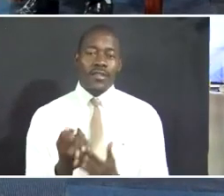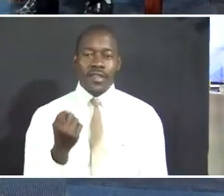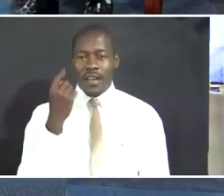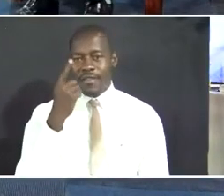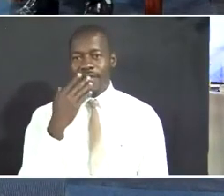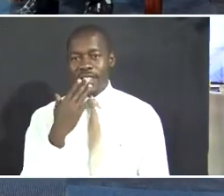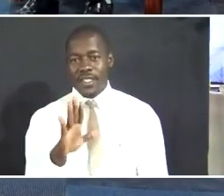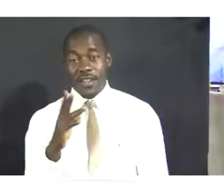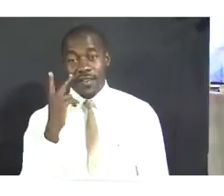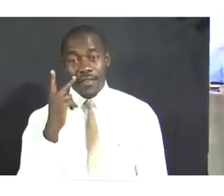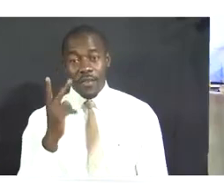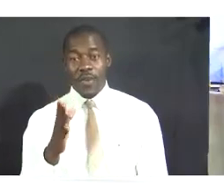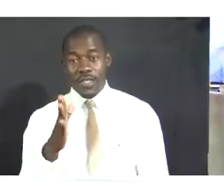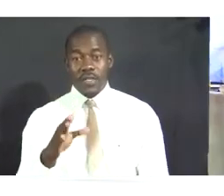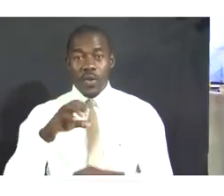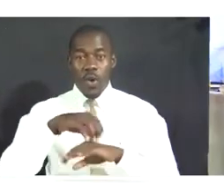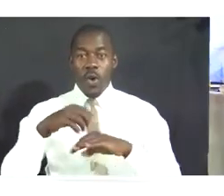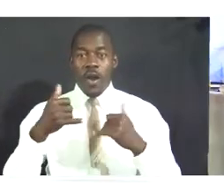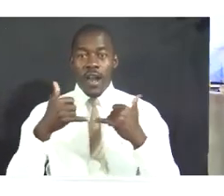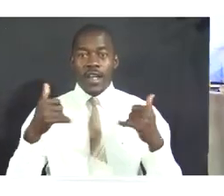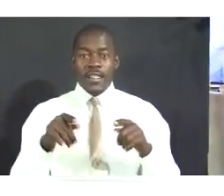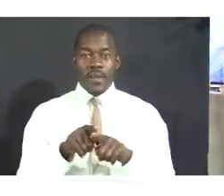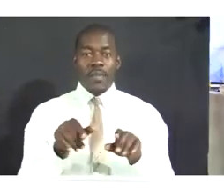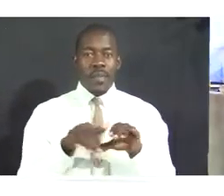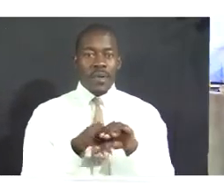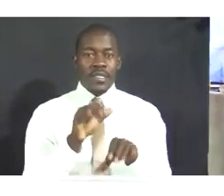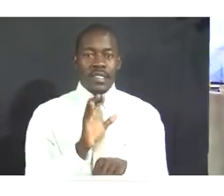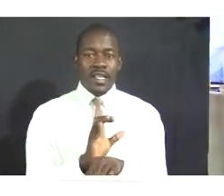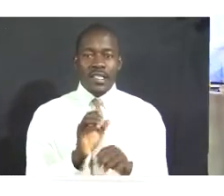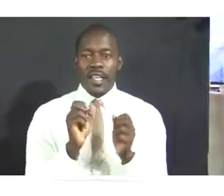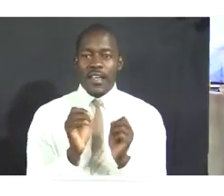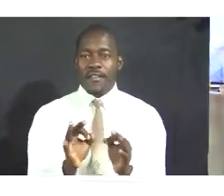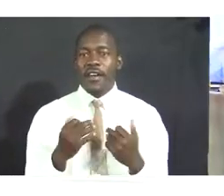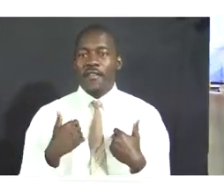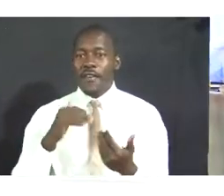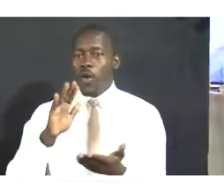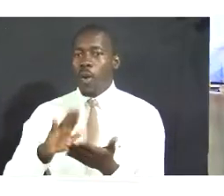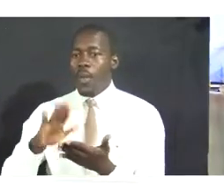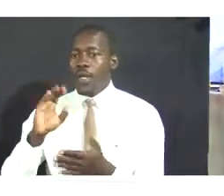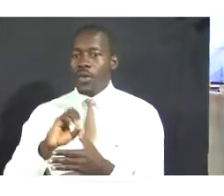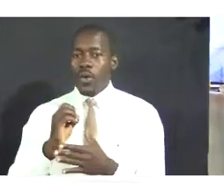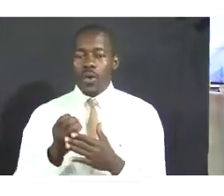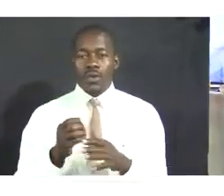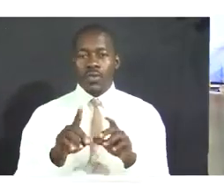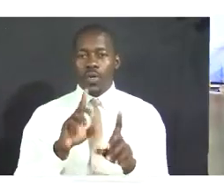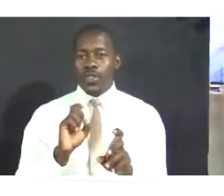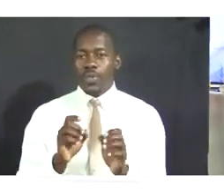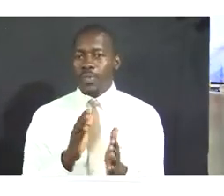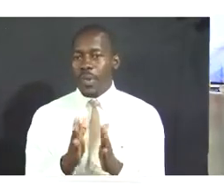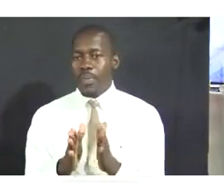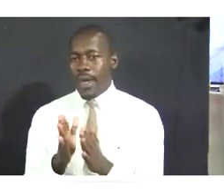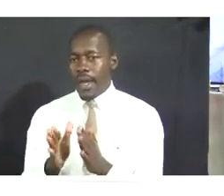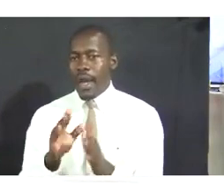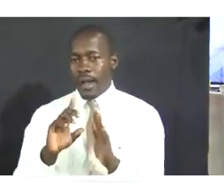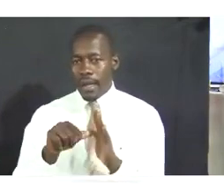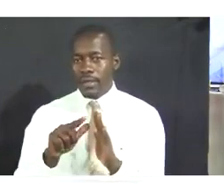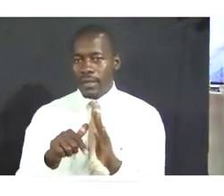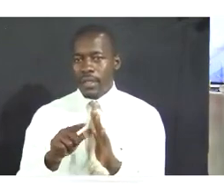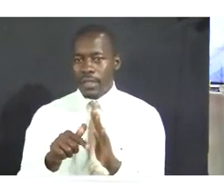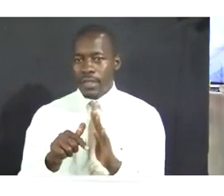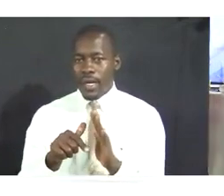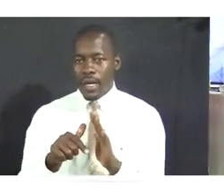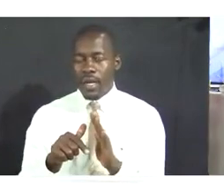and those that are in church, if you have any comment or any question, please prepare. We'll take your comments